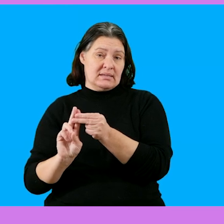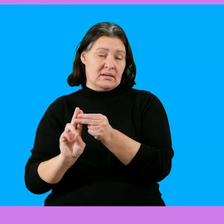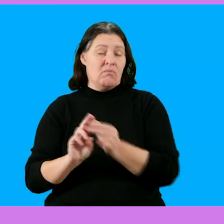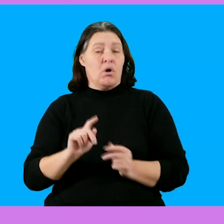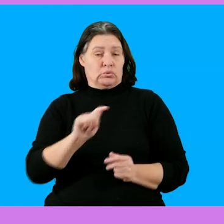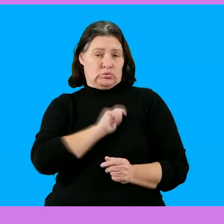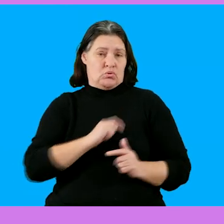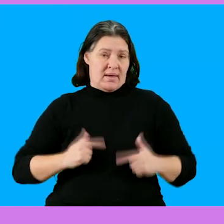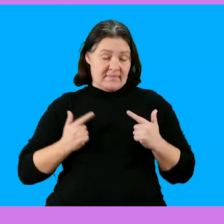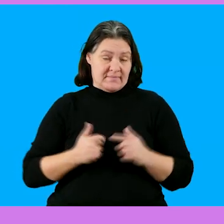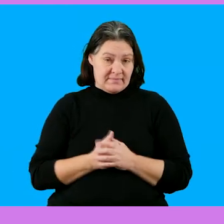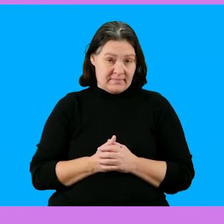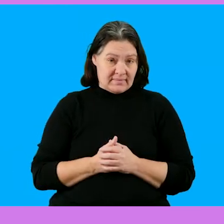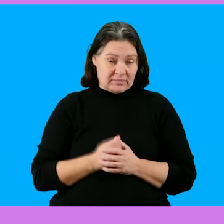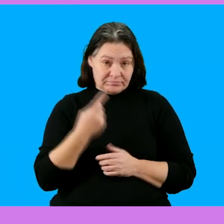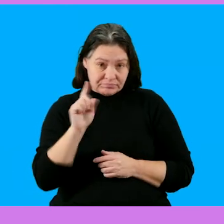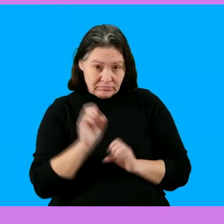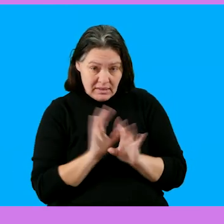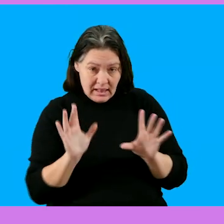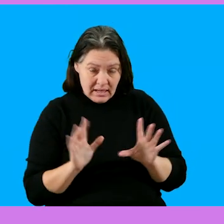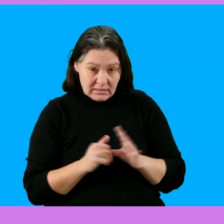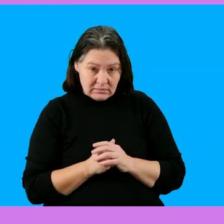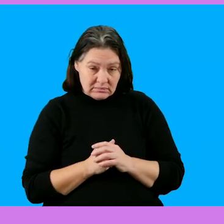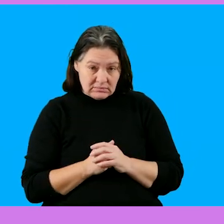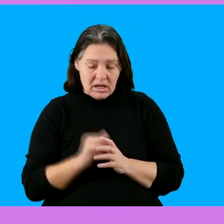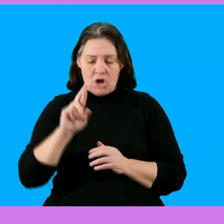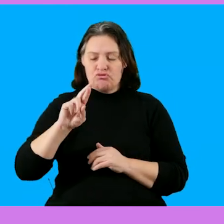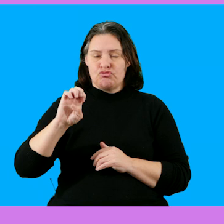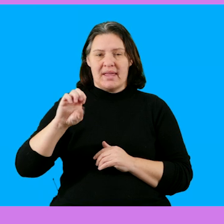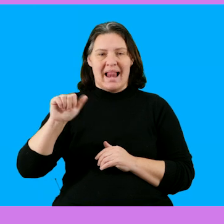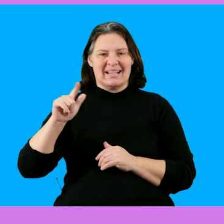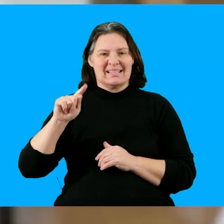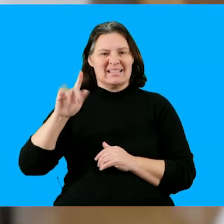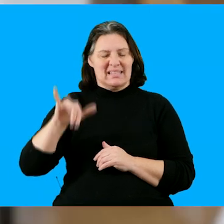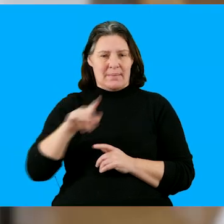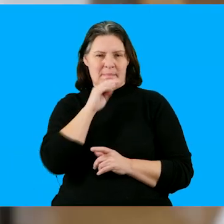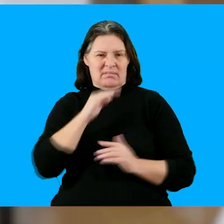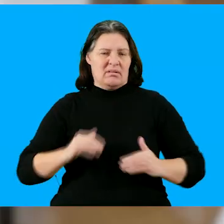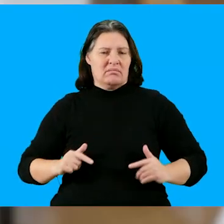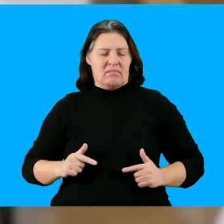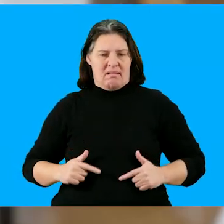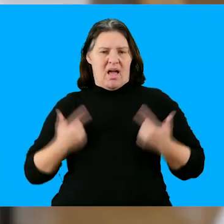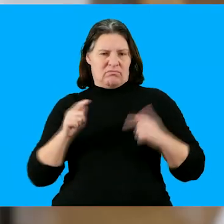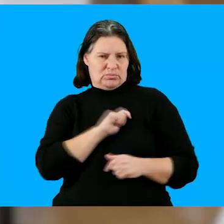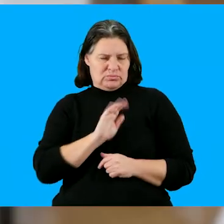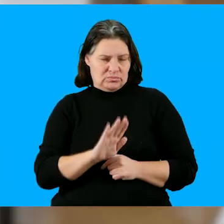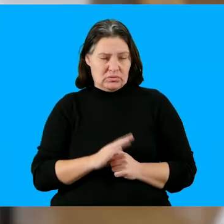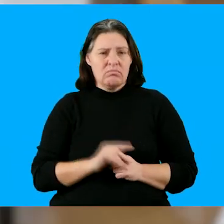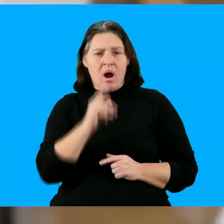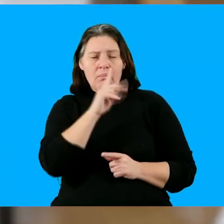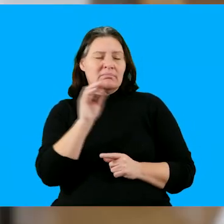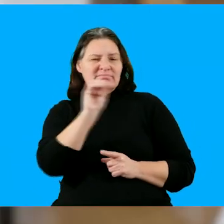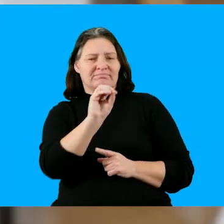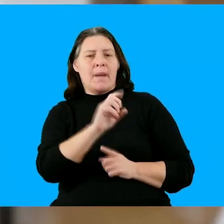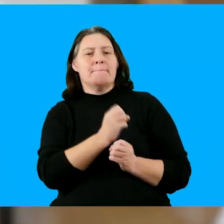in reality. Guys, are we clear on that? I don't want us to use any other units like centimeters, meters, because I've